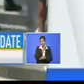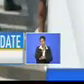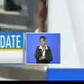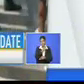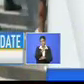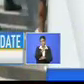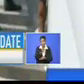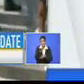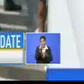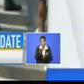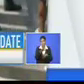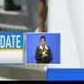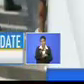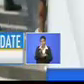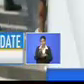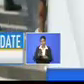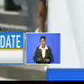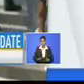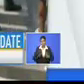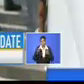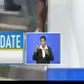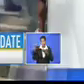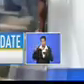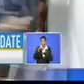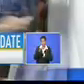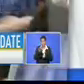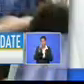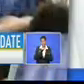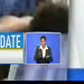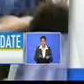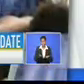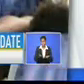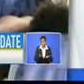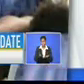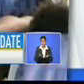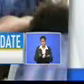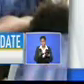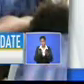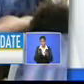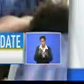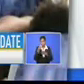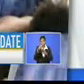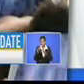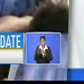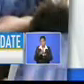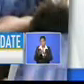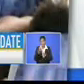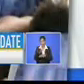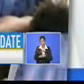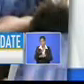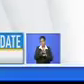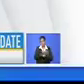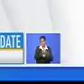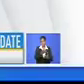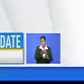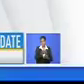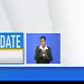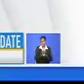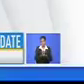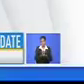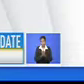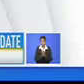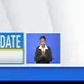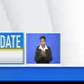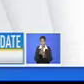alive have since been flown here to the Capitol for processing by immigration and police officials. The First Light,